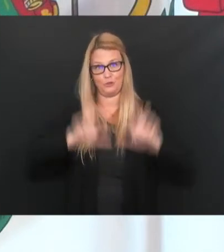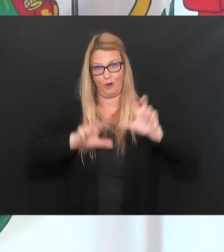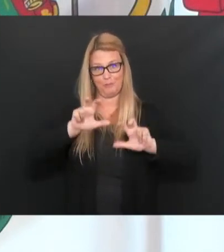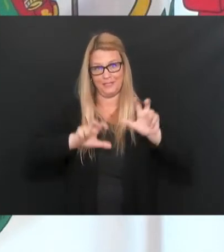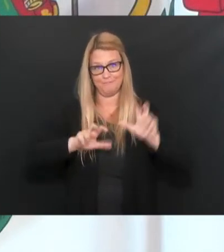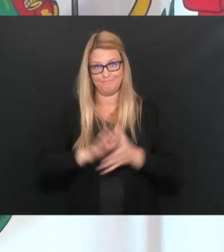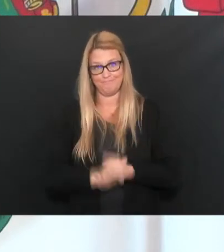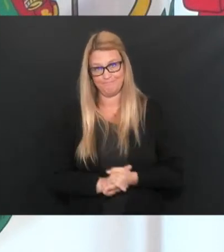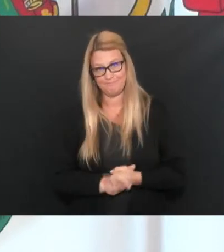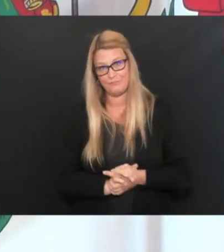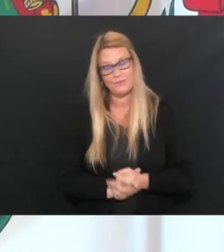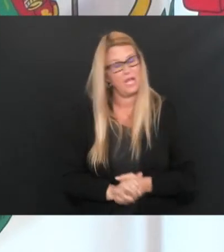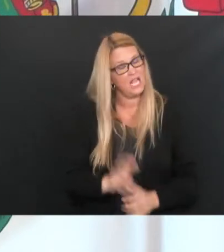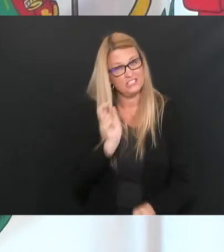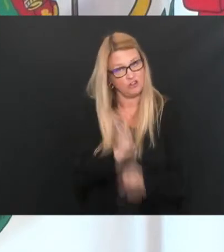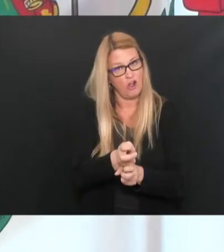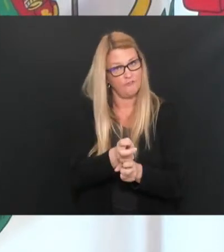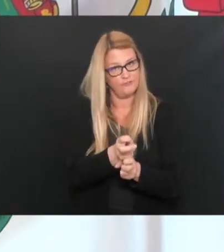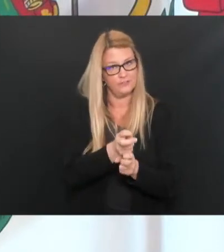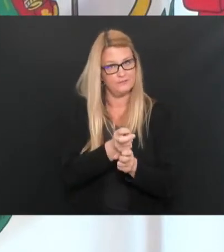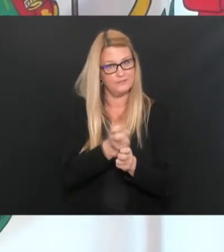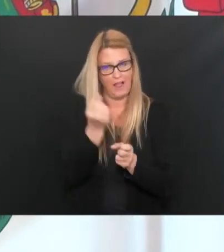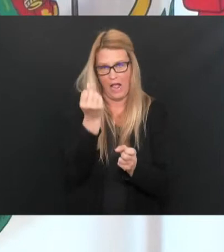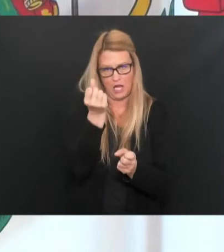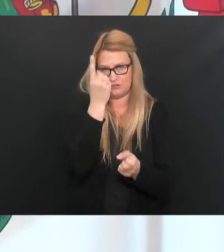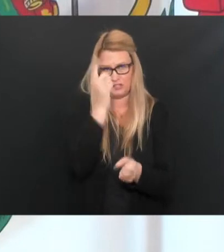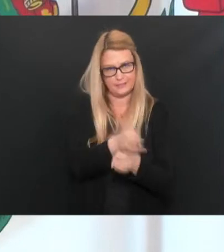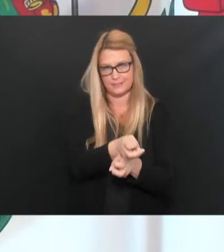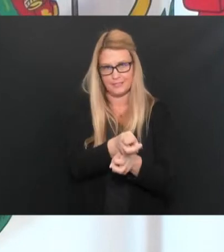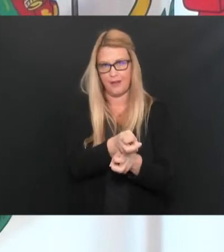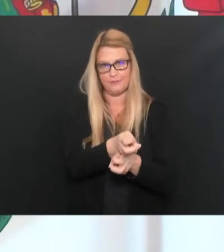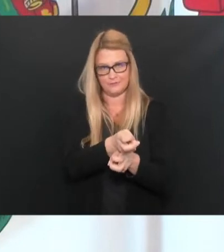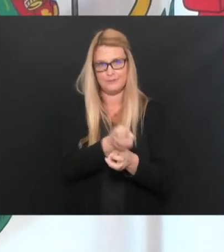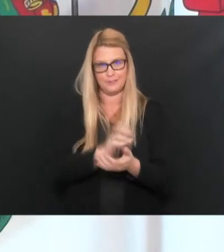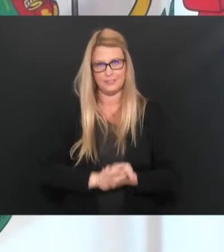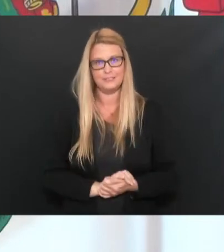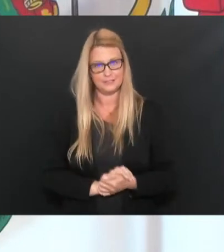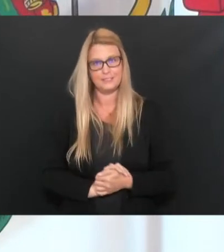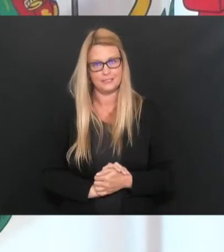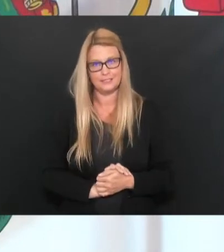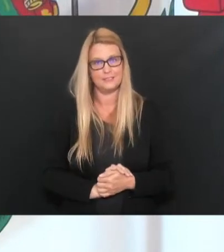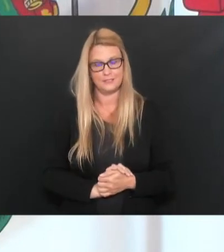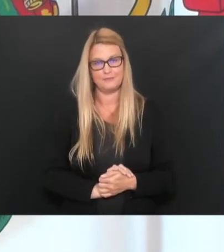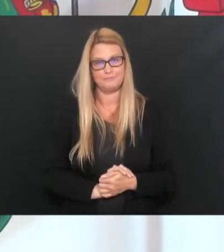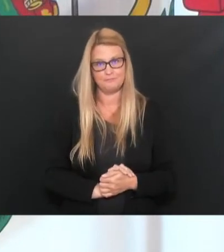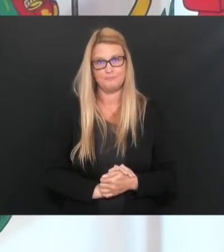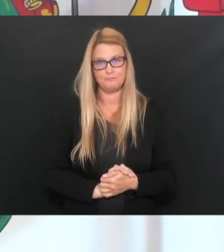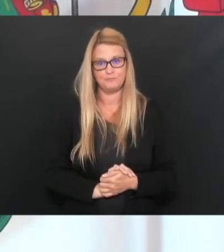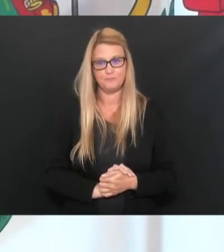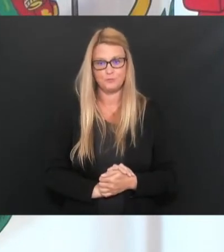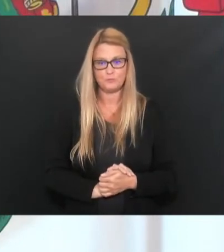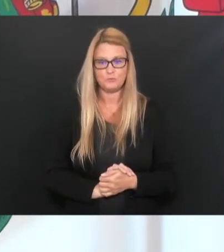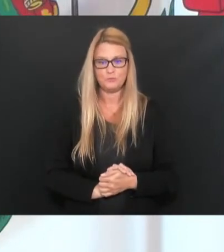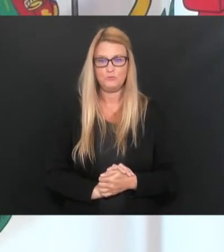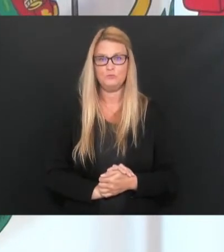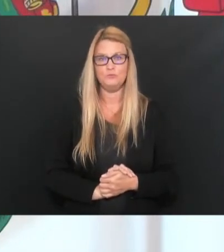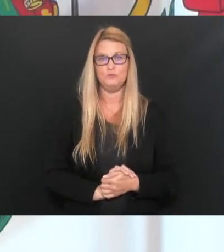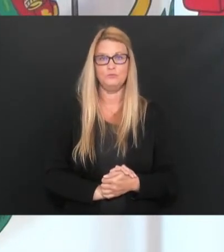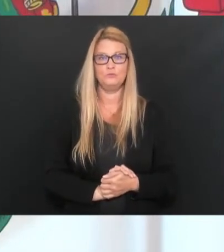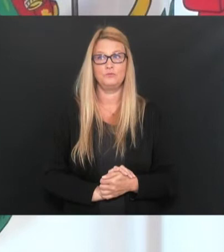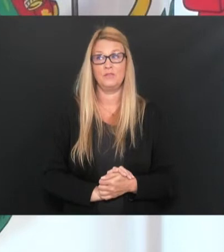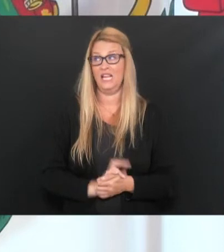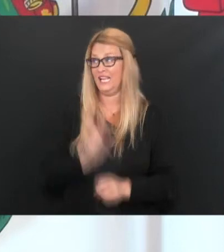So it's tough. I mean, it's just plain tough on kids, period. That's all there is to it. It's tough